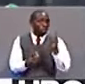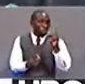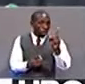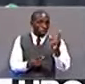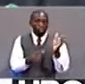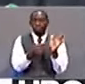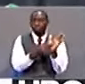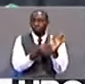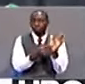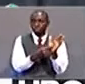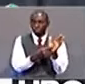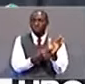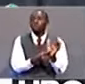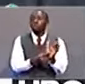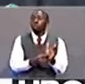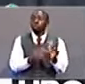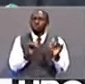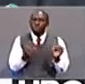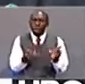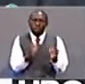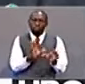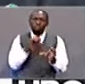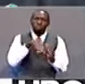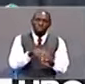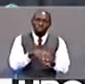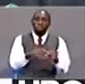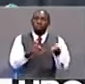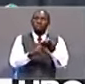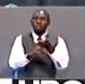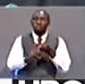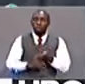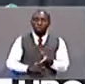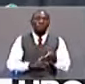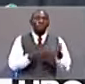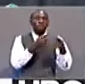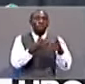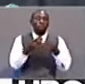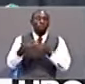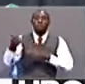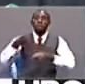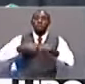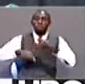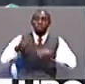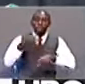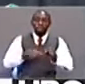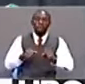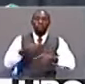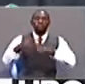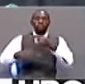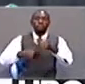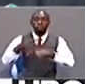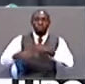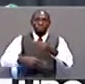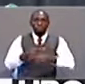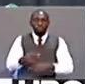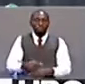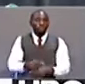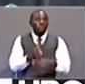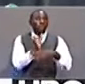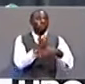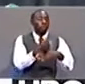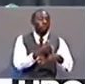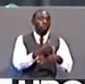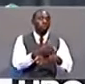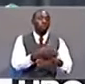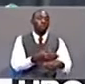position themselves to benefit from the extensive activities already going on. The Ministry of Energy and